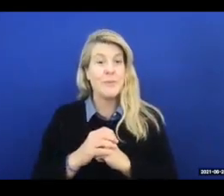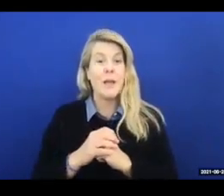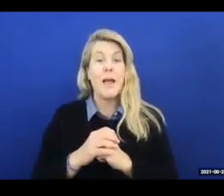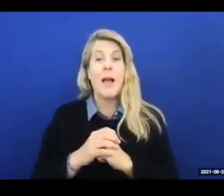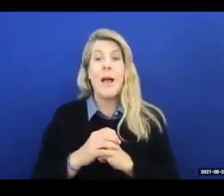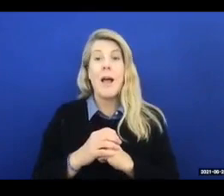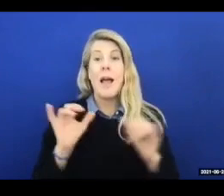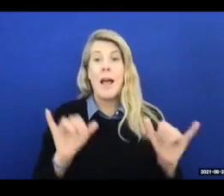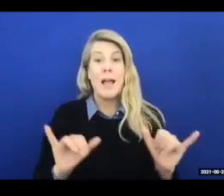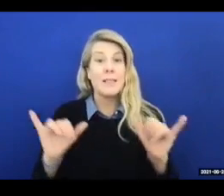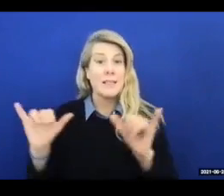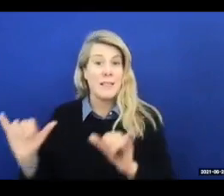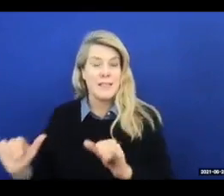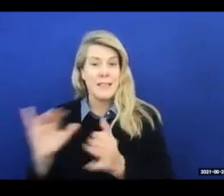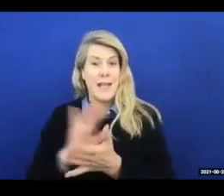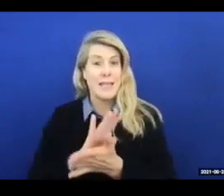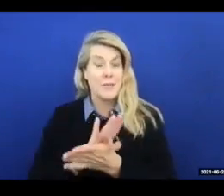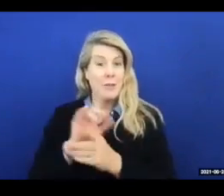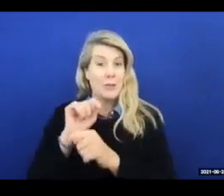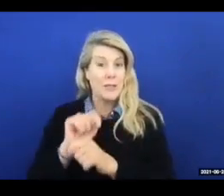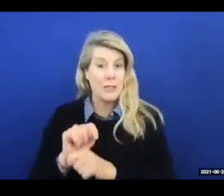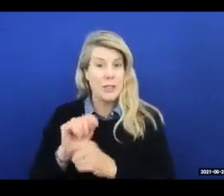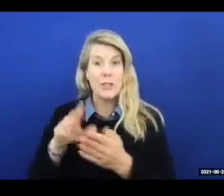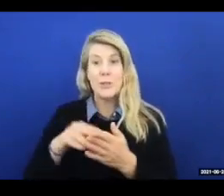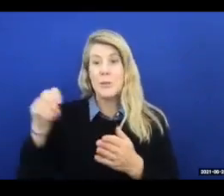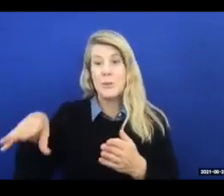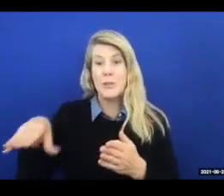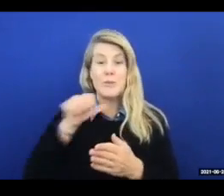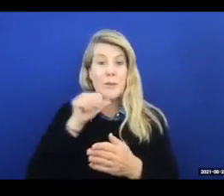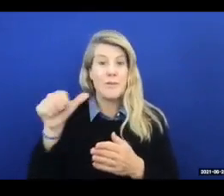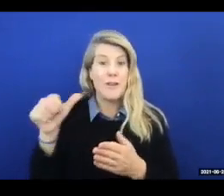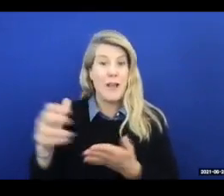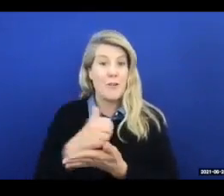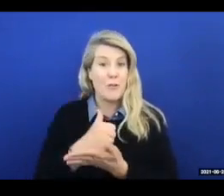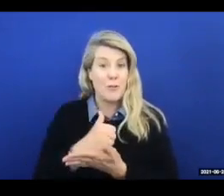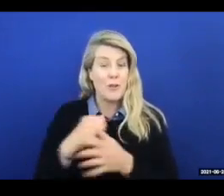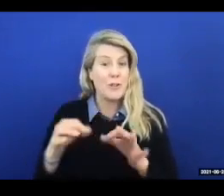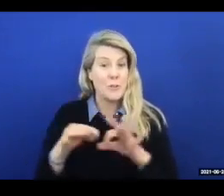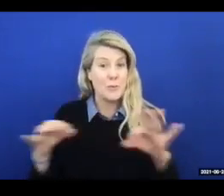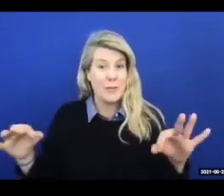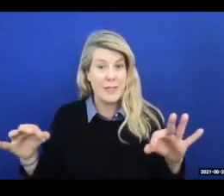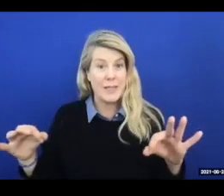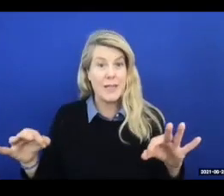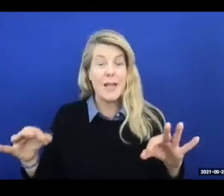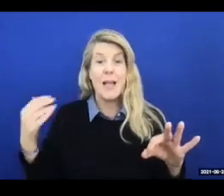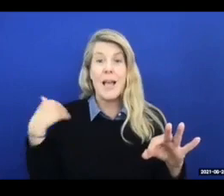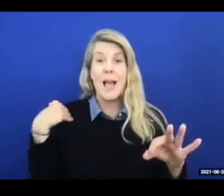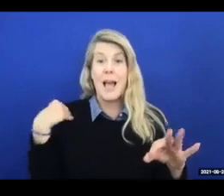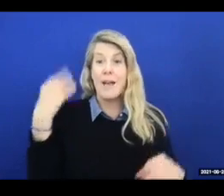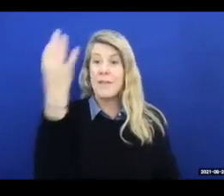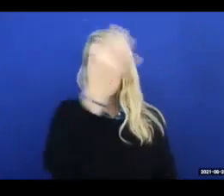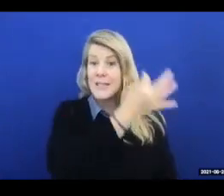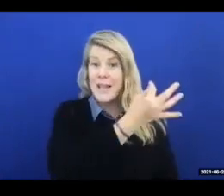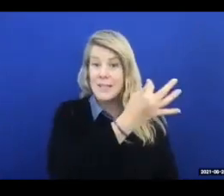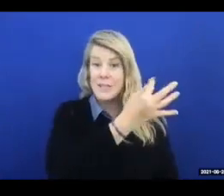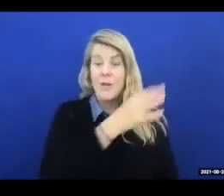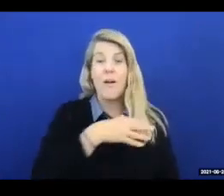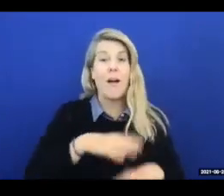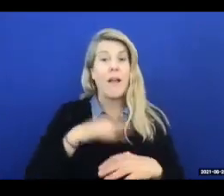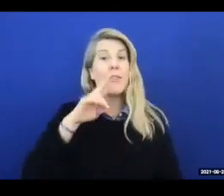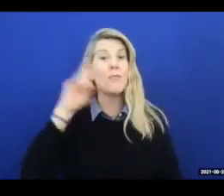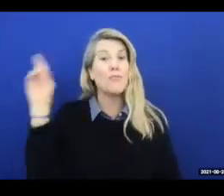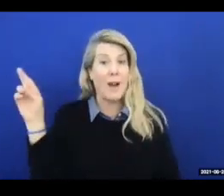is academic tradition, students who have not yet earned a degree wear the tassel of their mortarboard on the